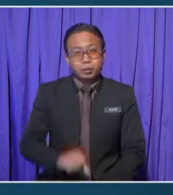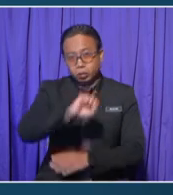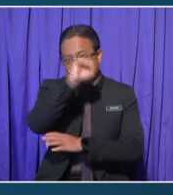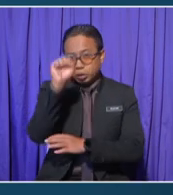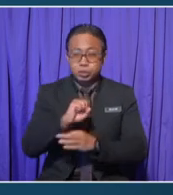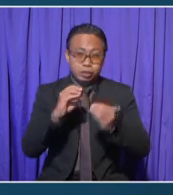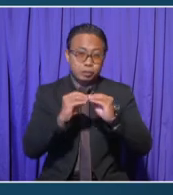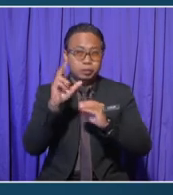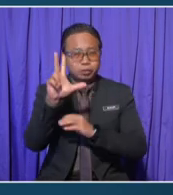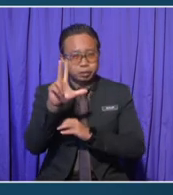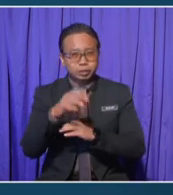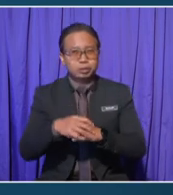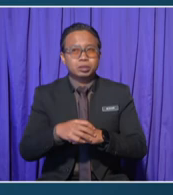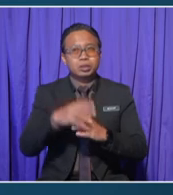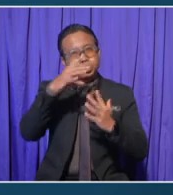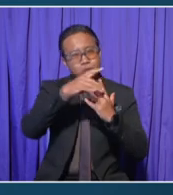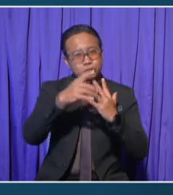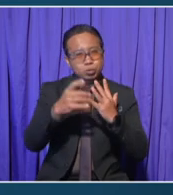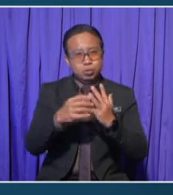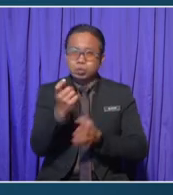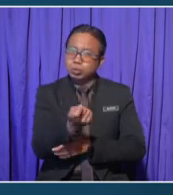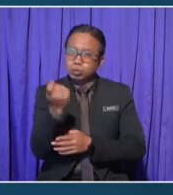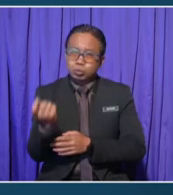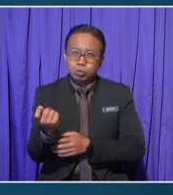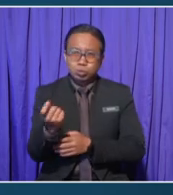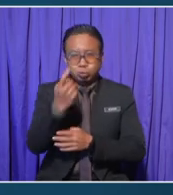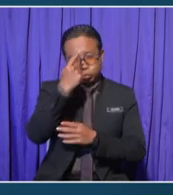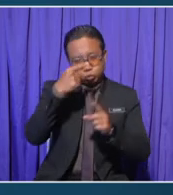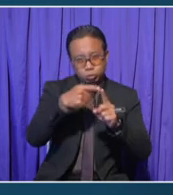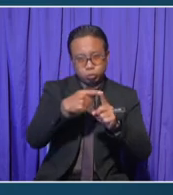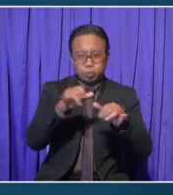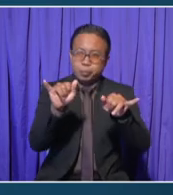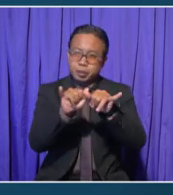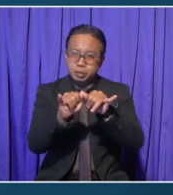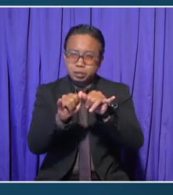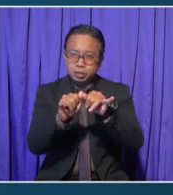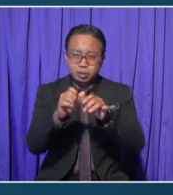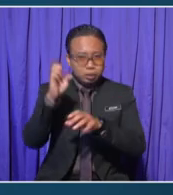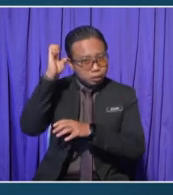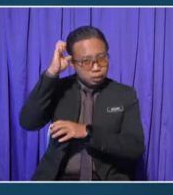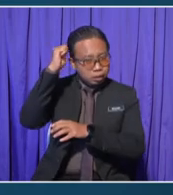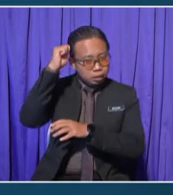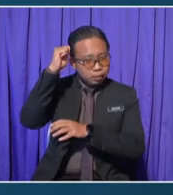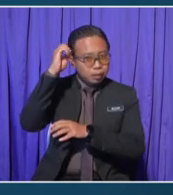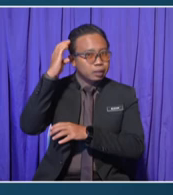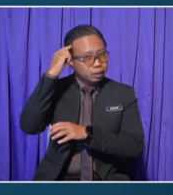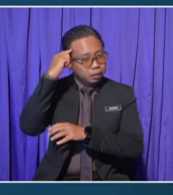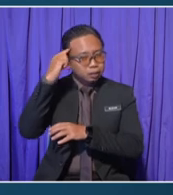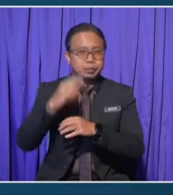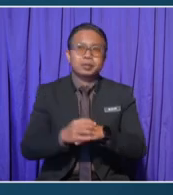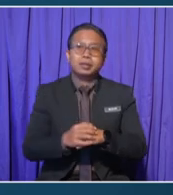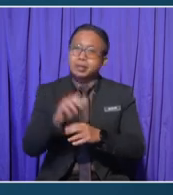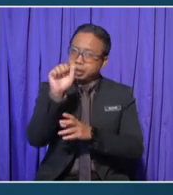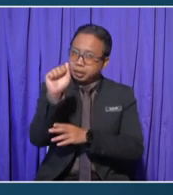Question number 3. Choose another tool to measure Encik Ahmad's head.